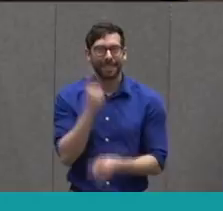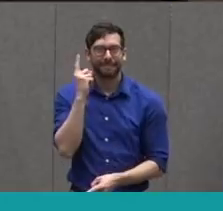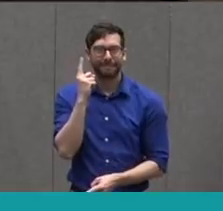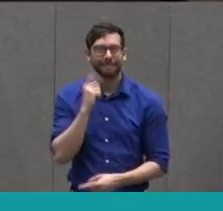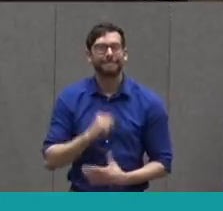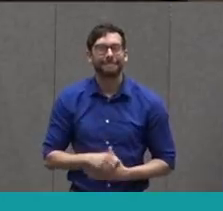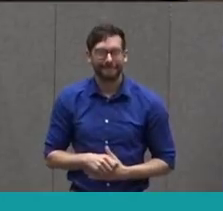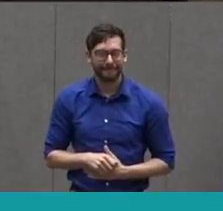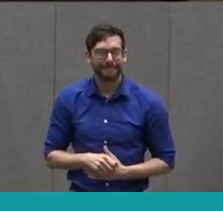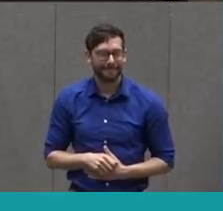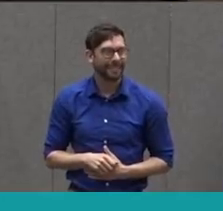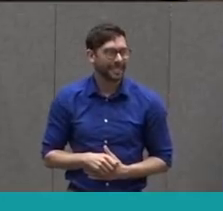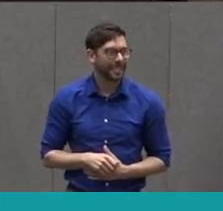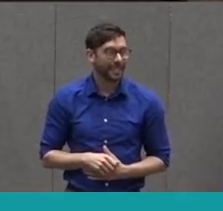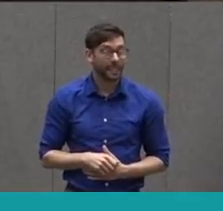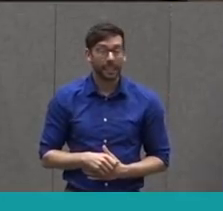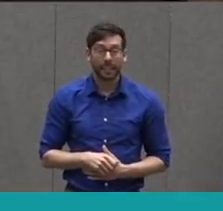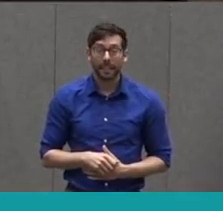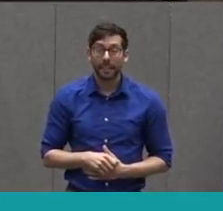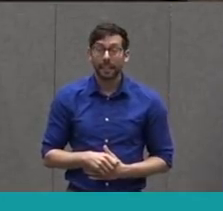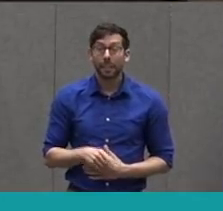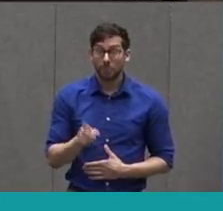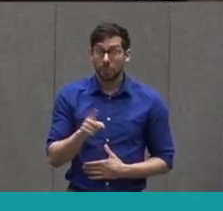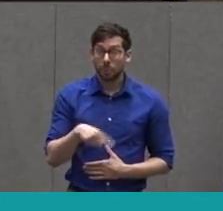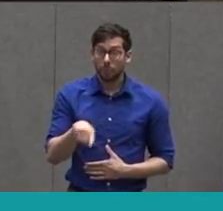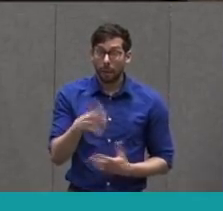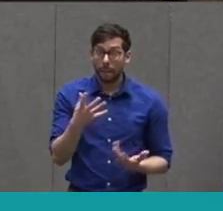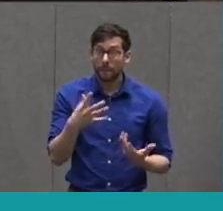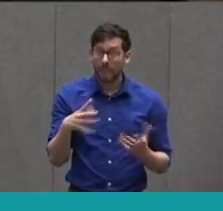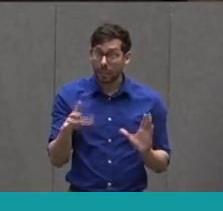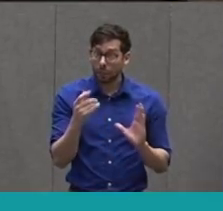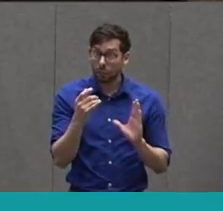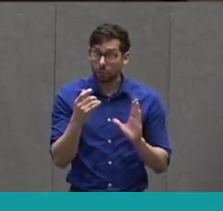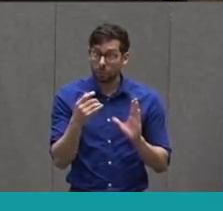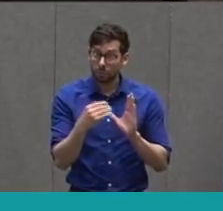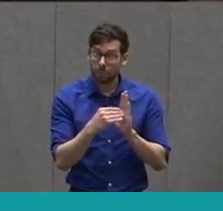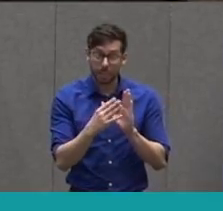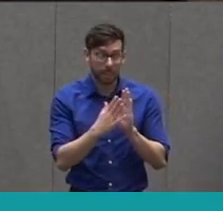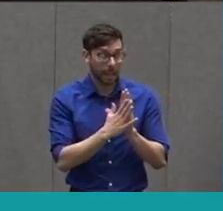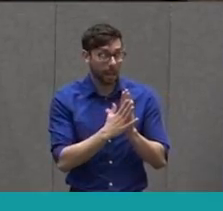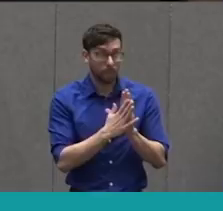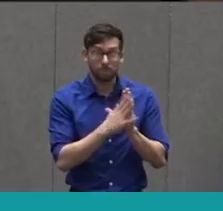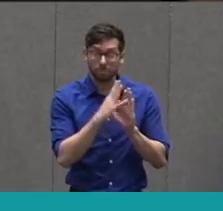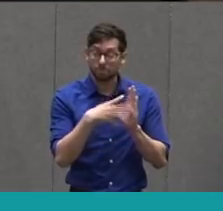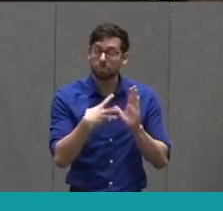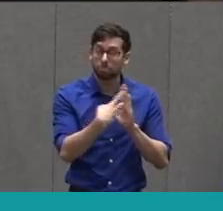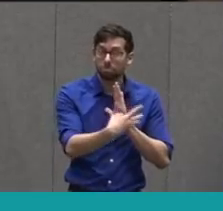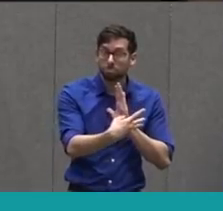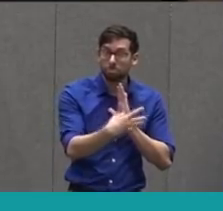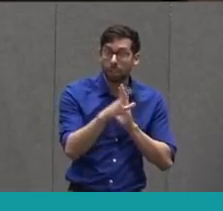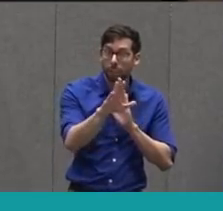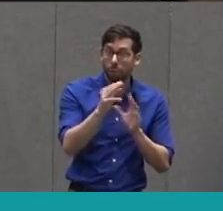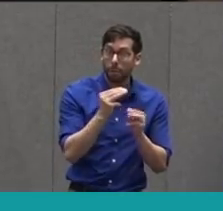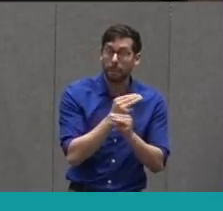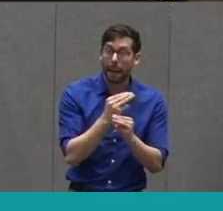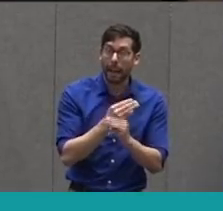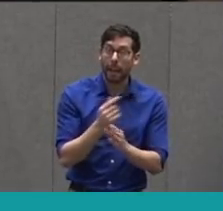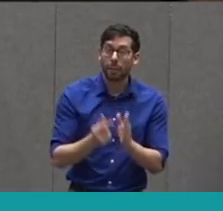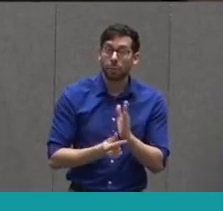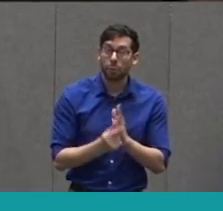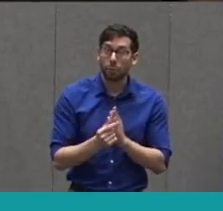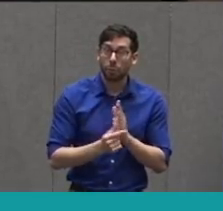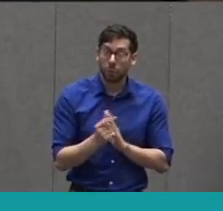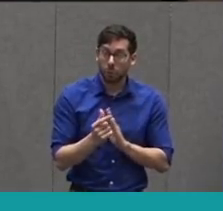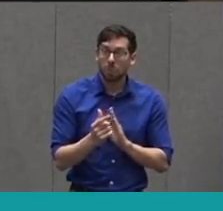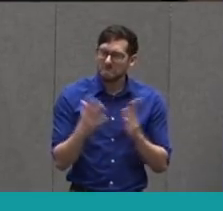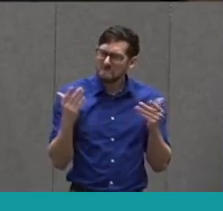Those of you who have drawn this into your math journal in our place value chart, would